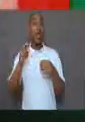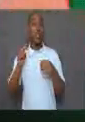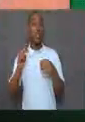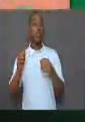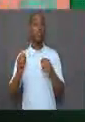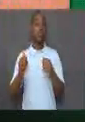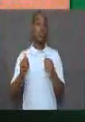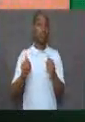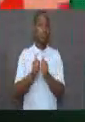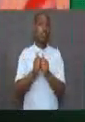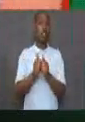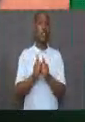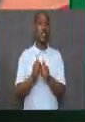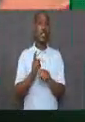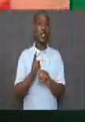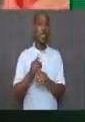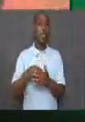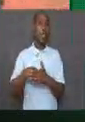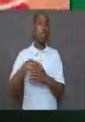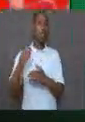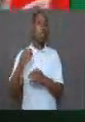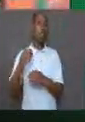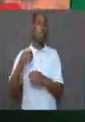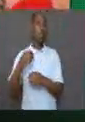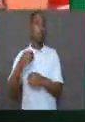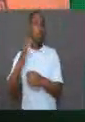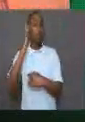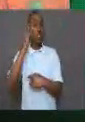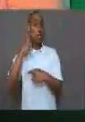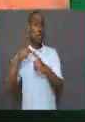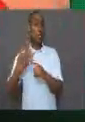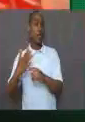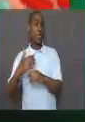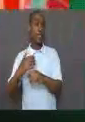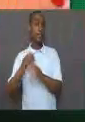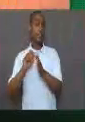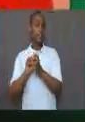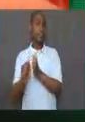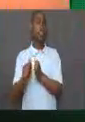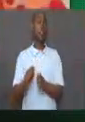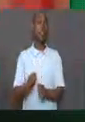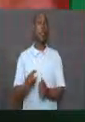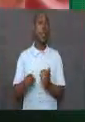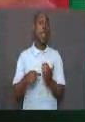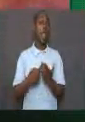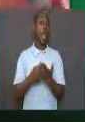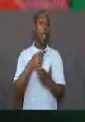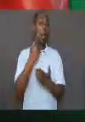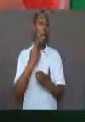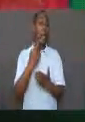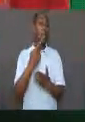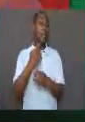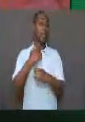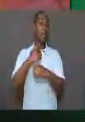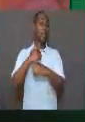the foreign substance. This is how the immune system fights